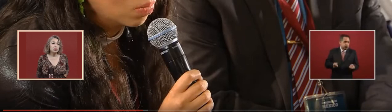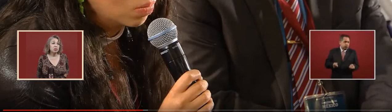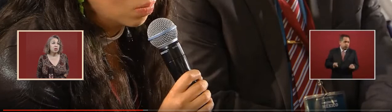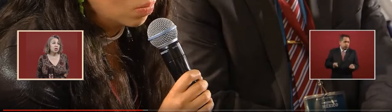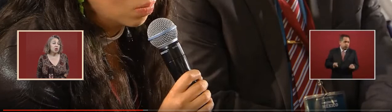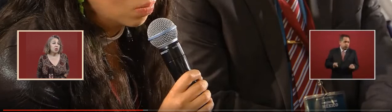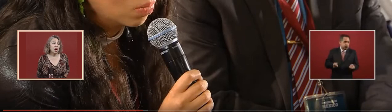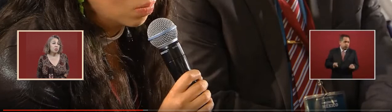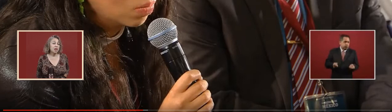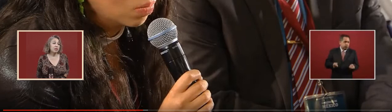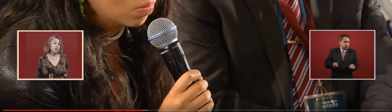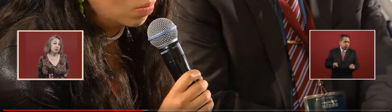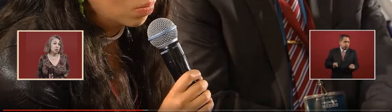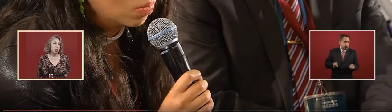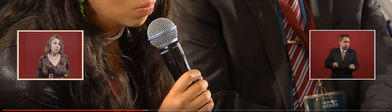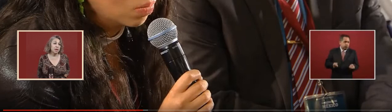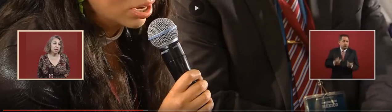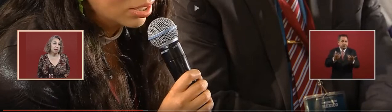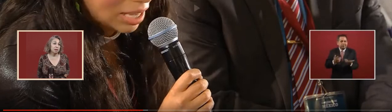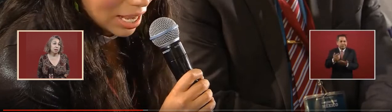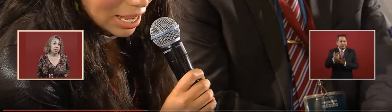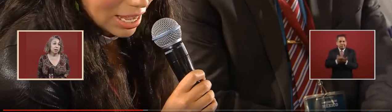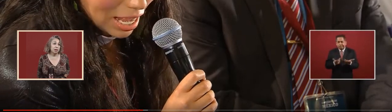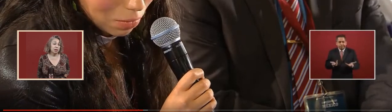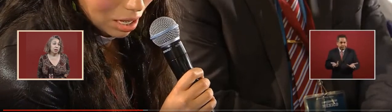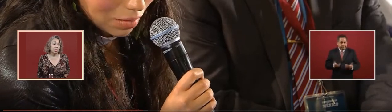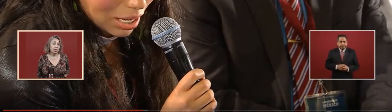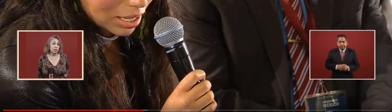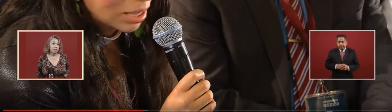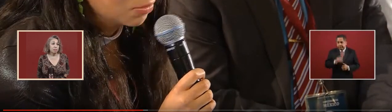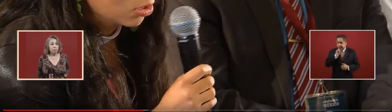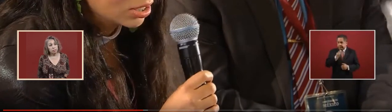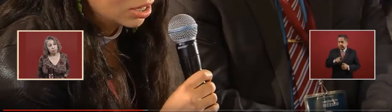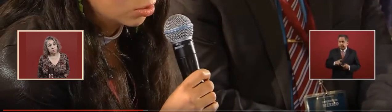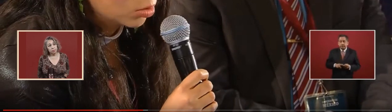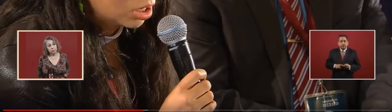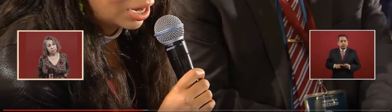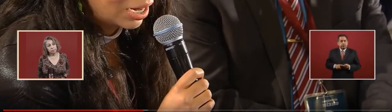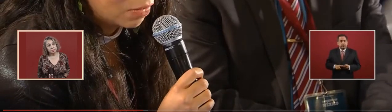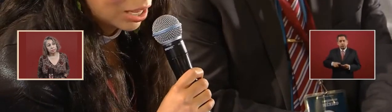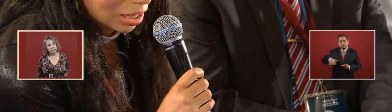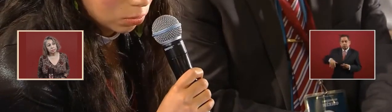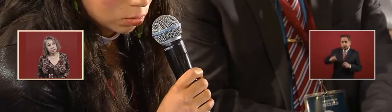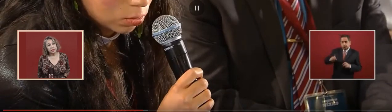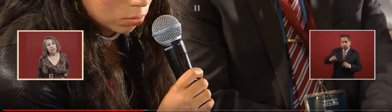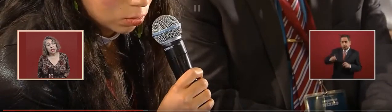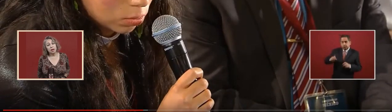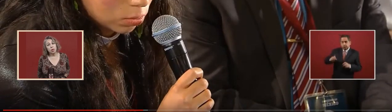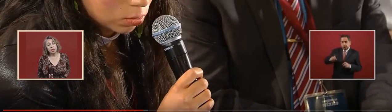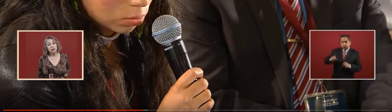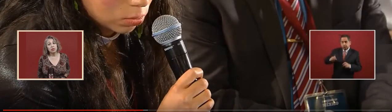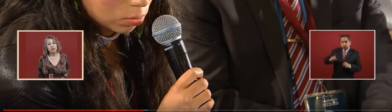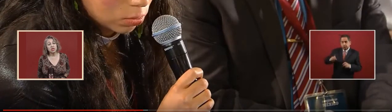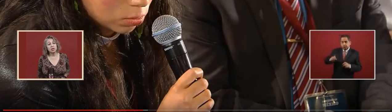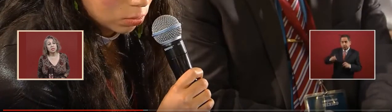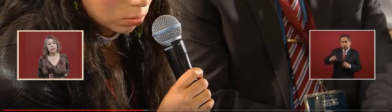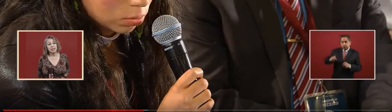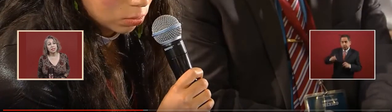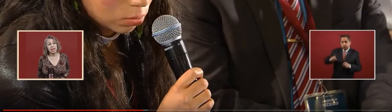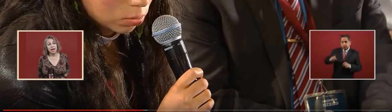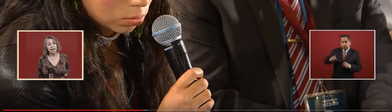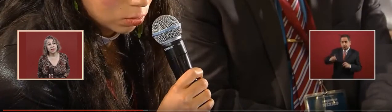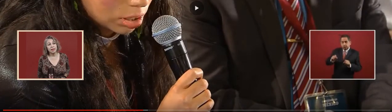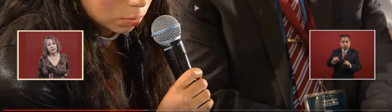also know how many of those are women? Y hablaba, bueno, hace rato mostraba la gráfica de un... And a while ago you showed us